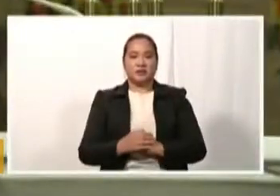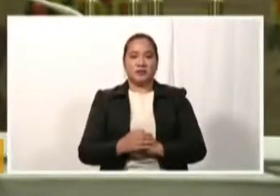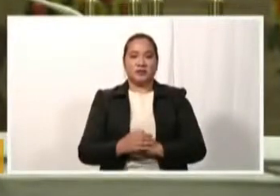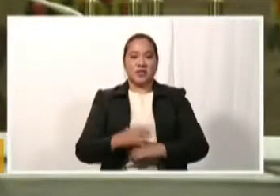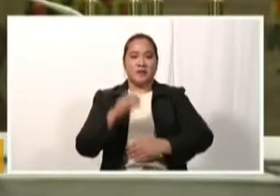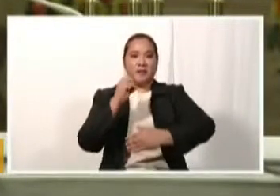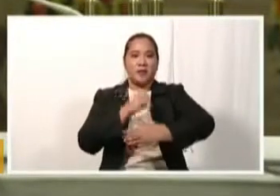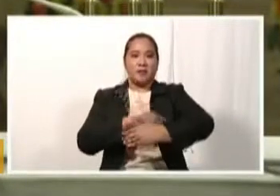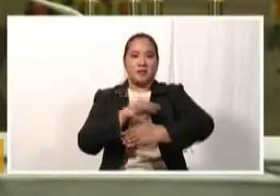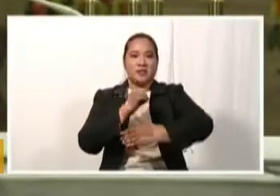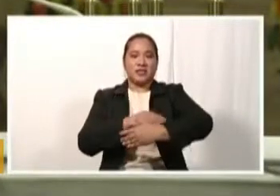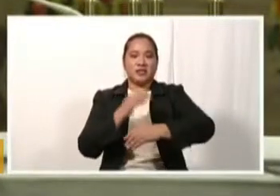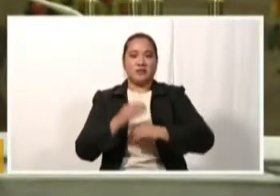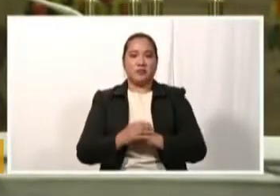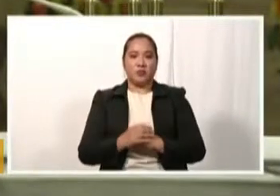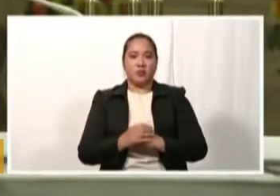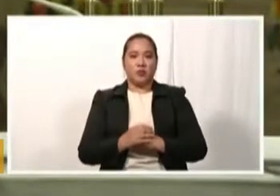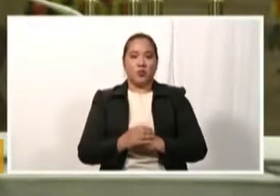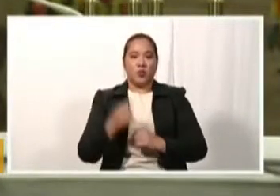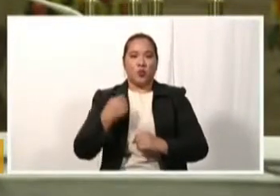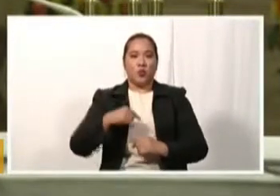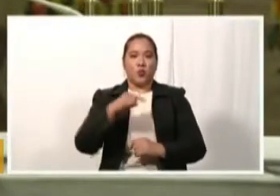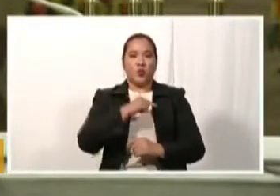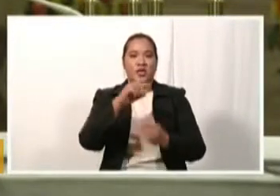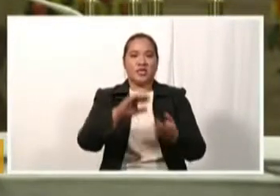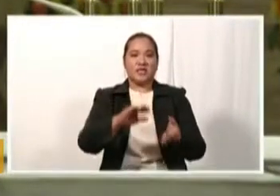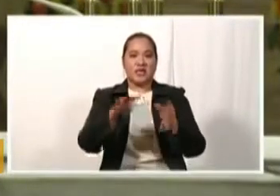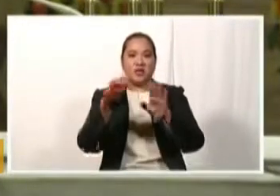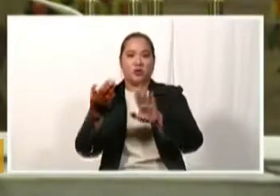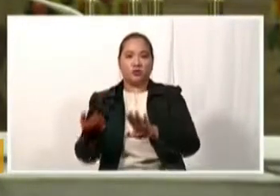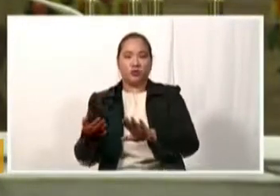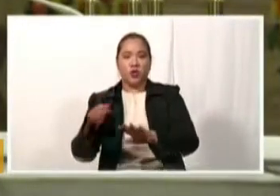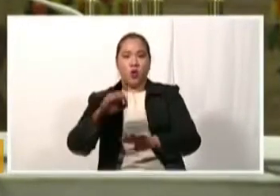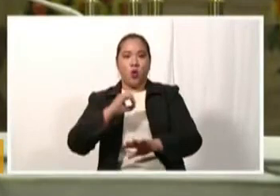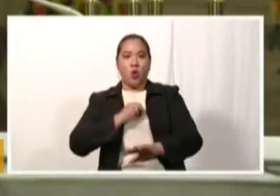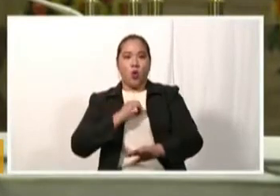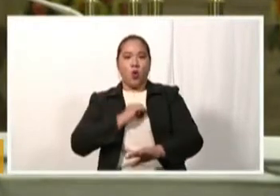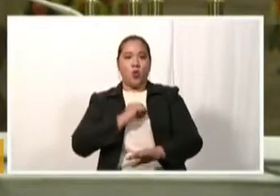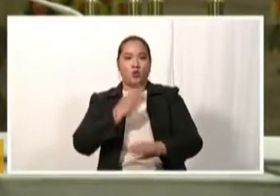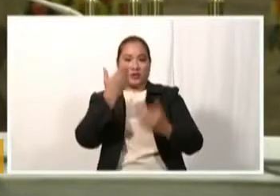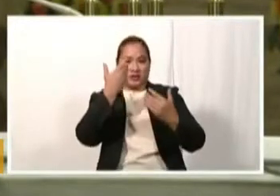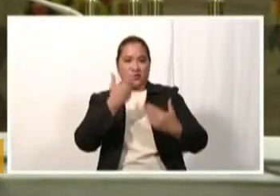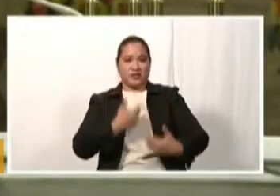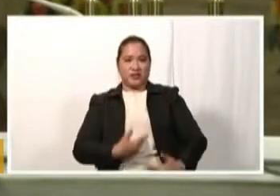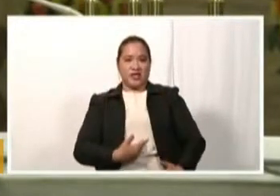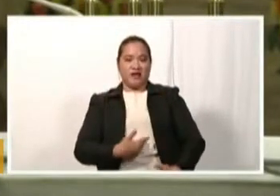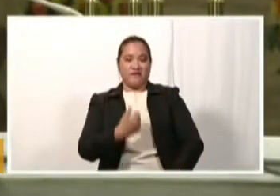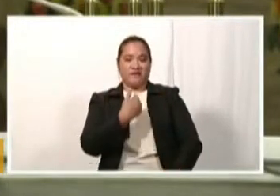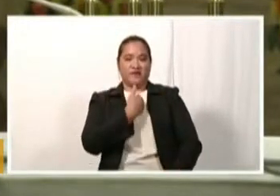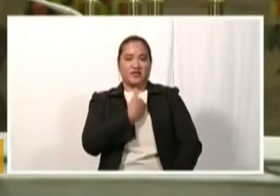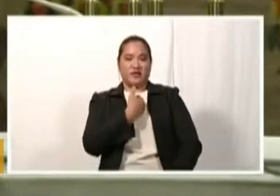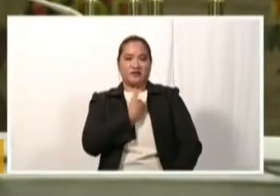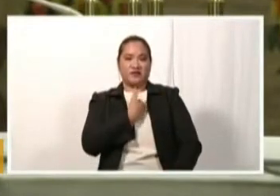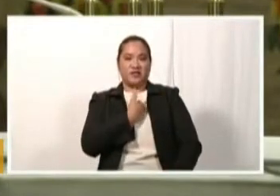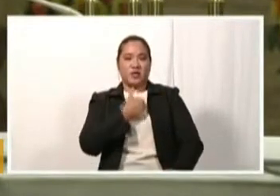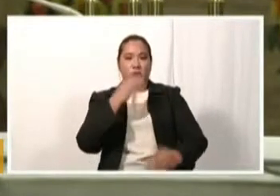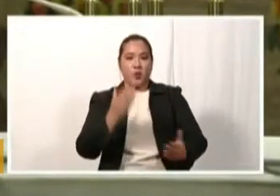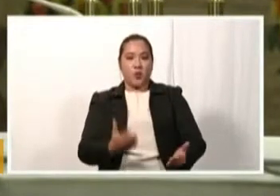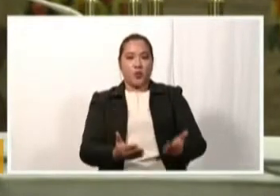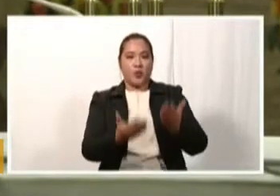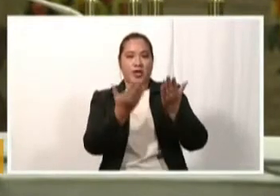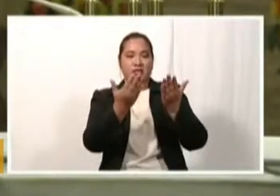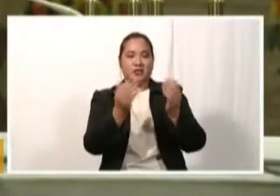In baptism, we die to our old selves, and we rise